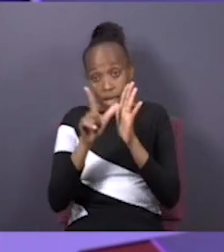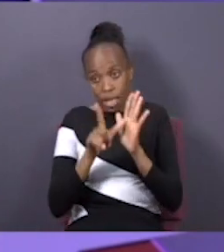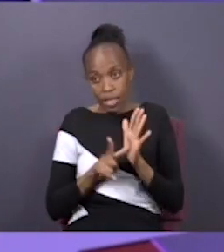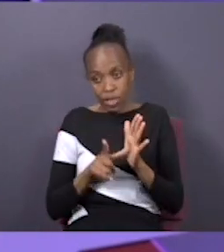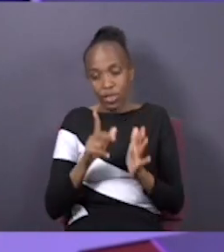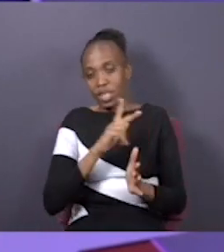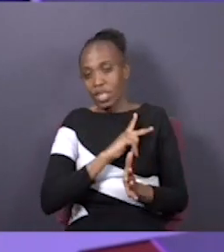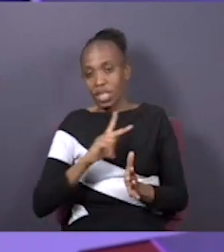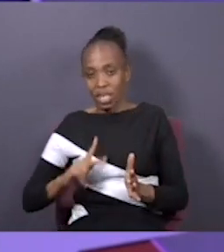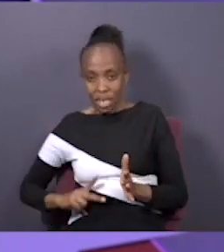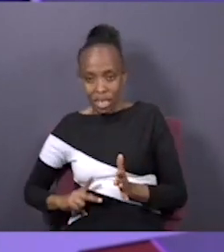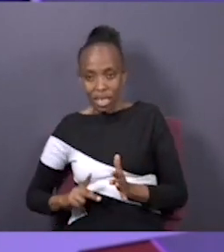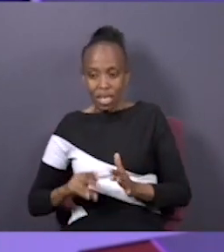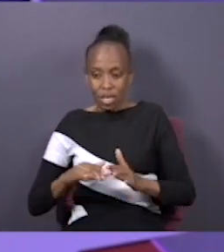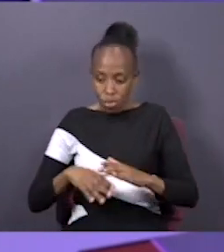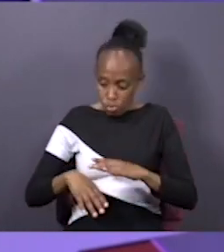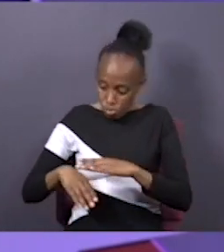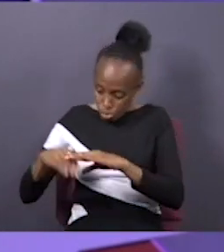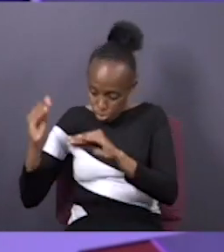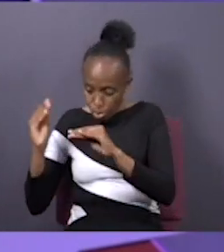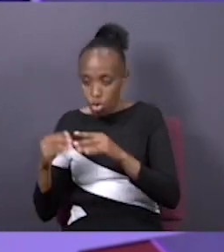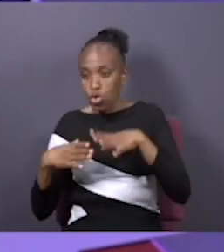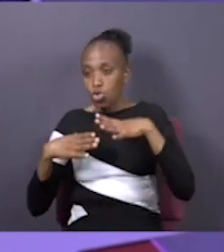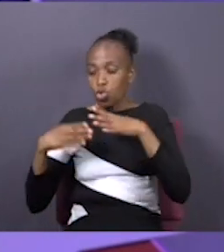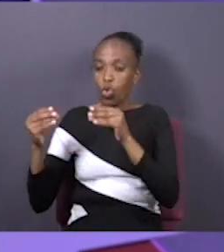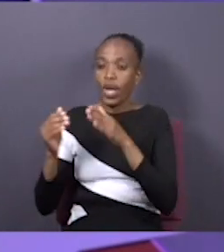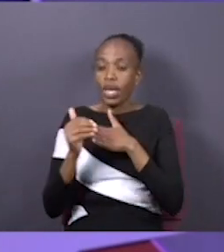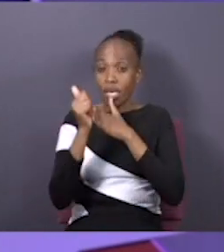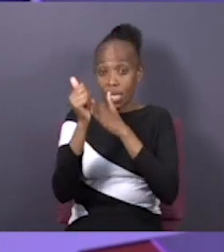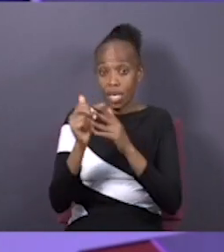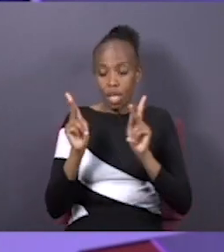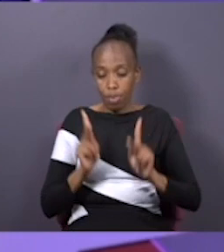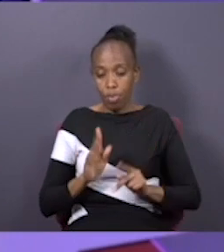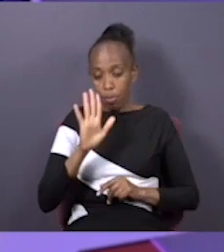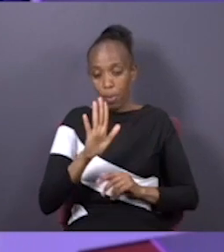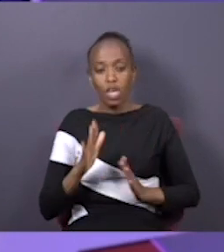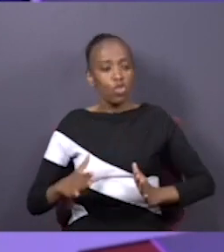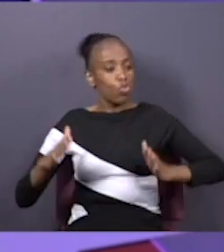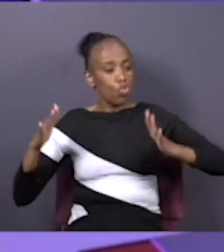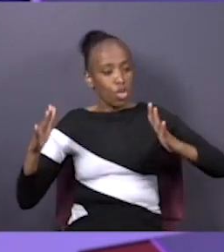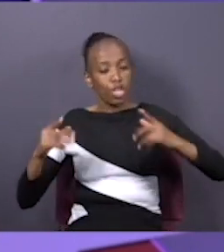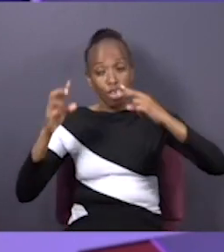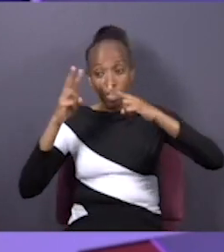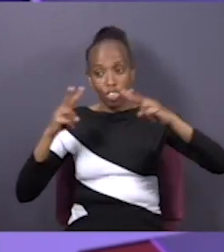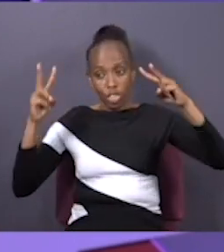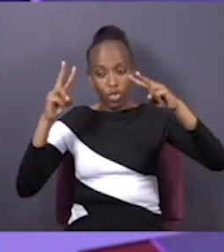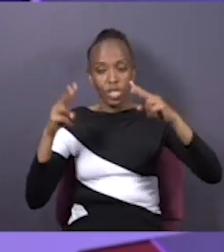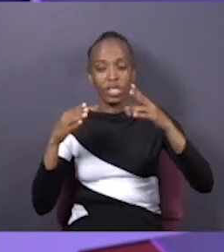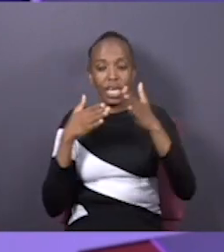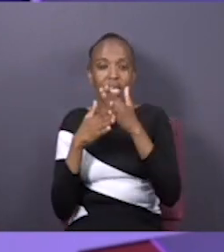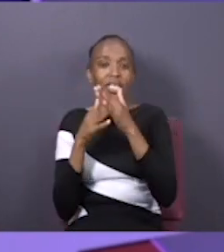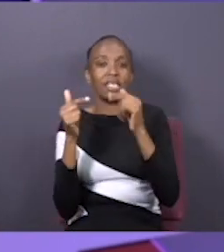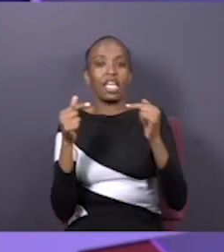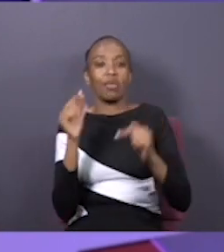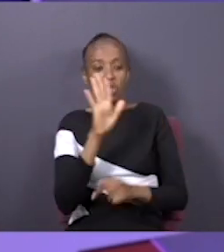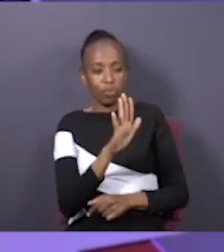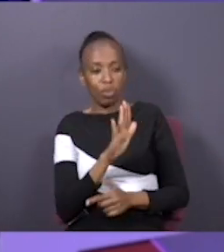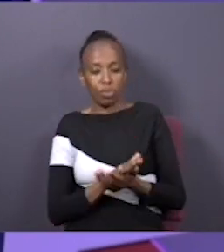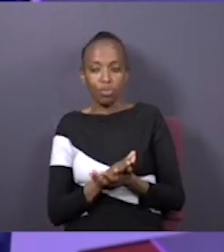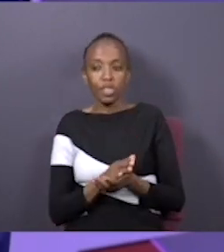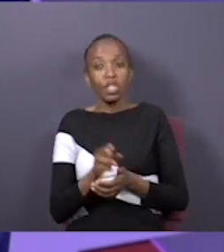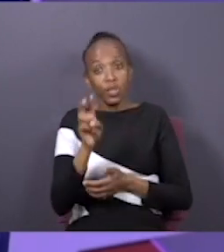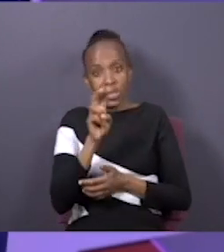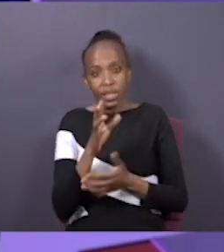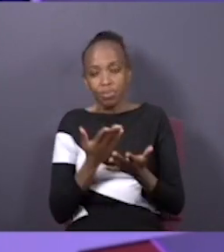lesson, King Arthur left the cave to go and lead his people to great exploits against his enemies.